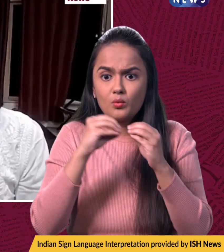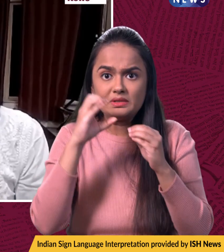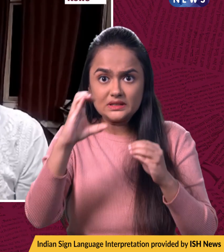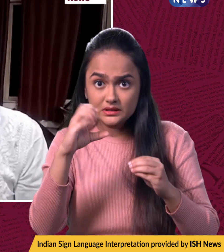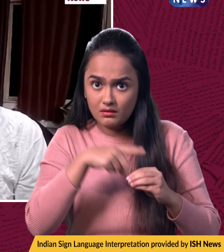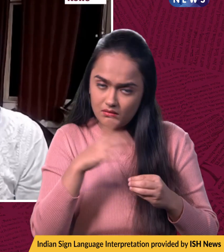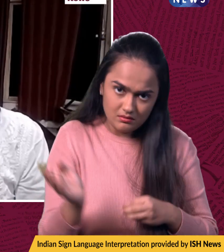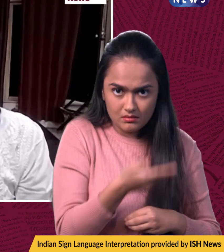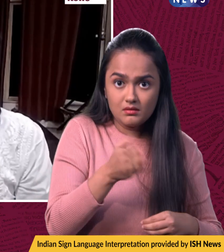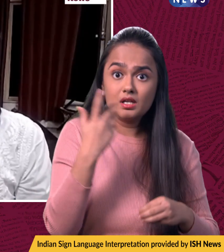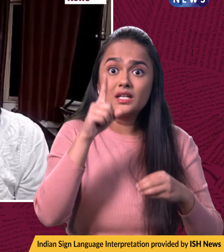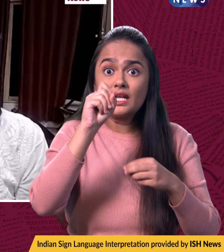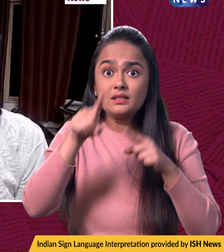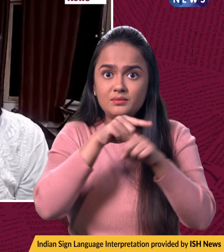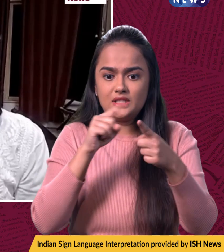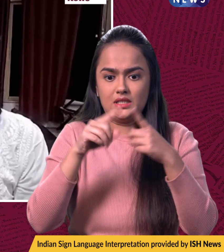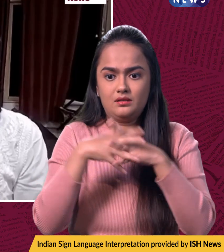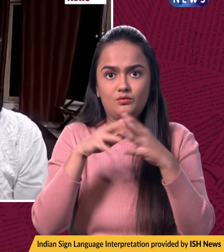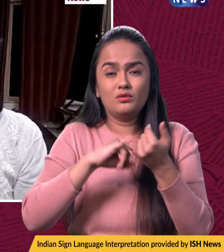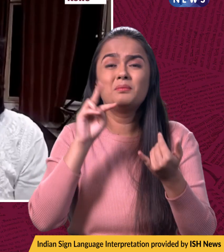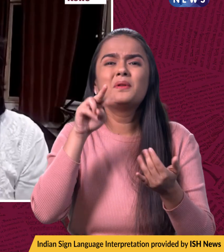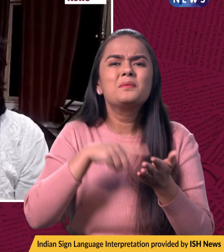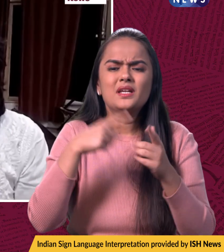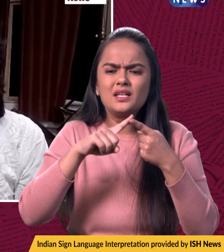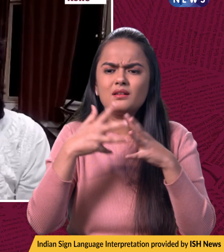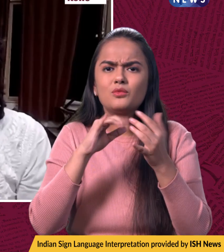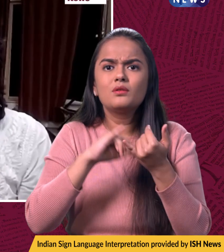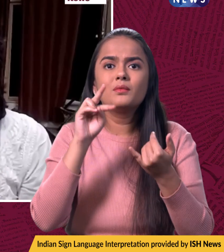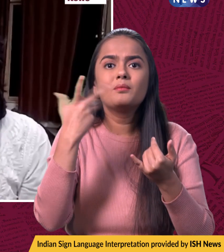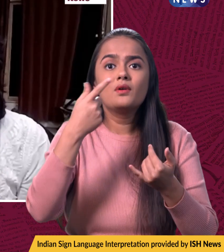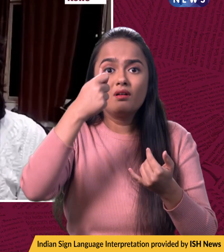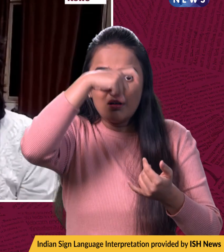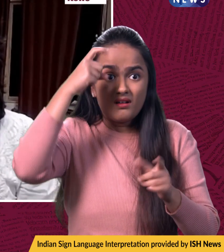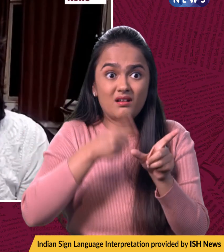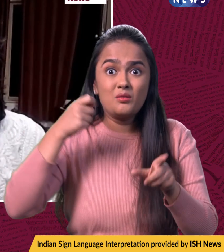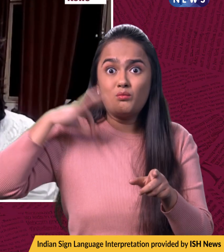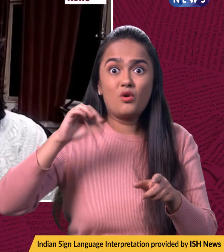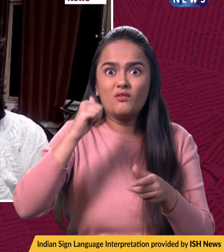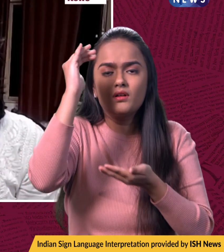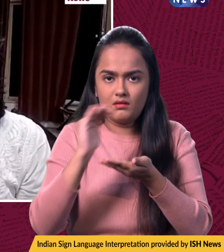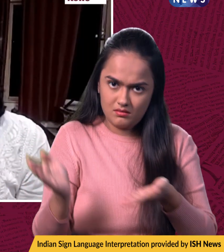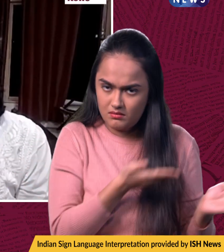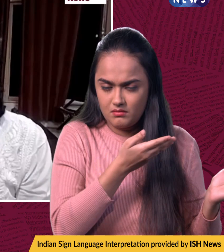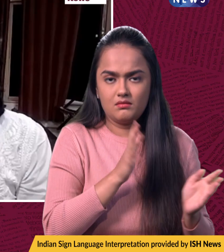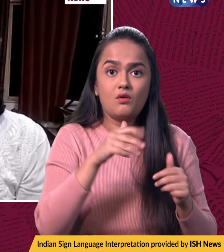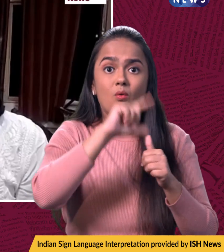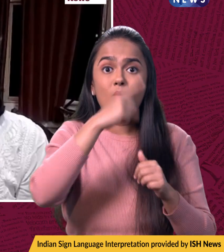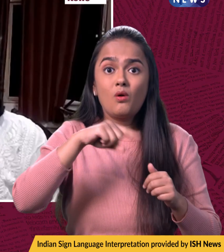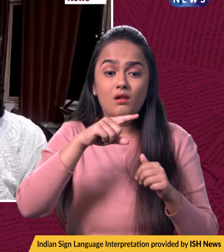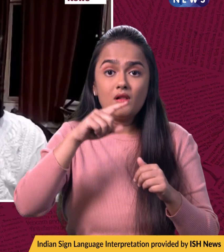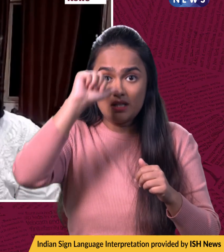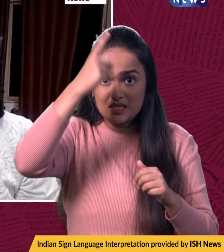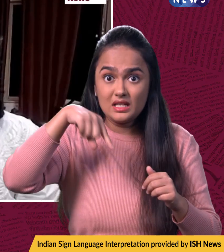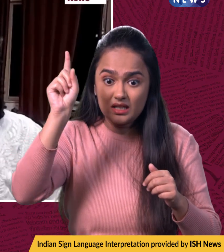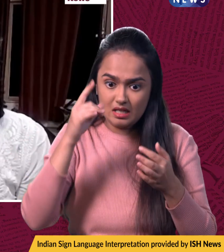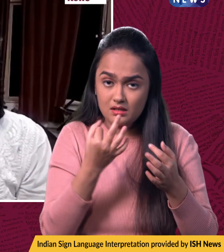OBC and 10% EWS, which is the economically weaker section, reservations in the All India quota seats this year. If